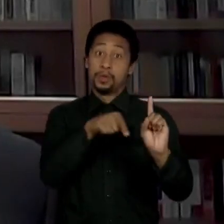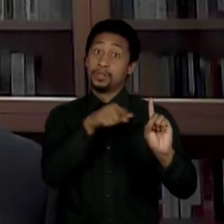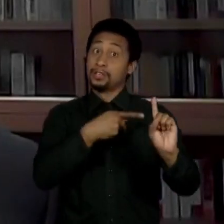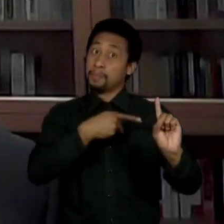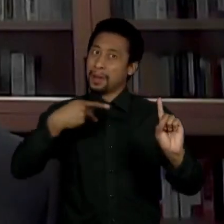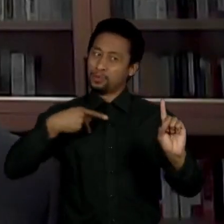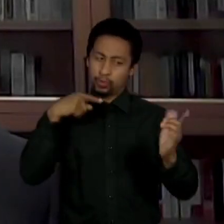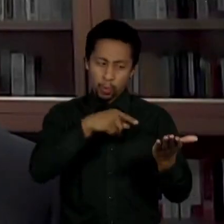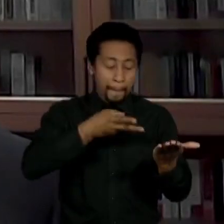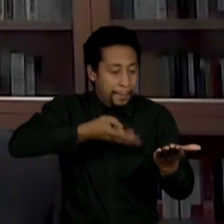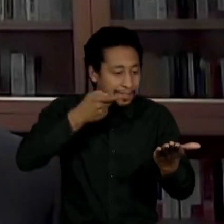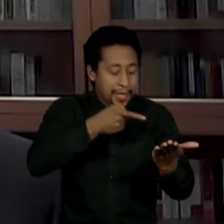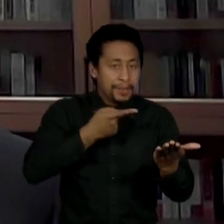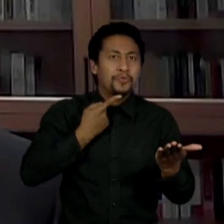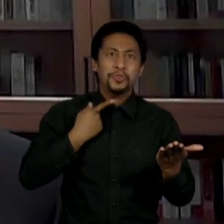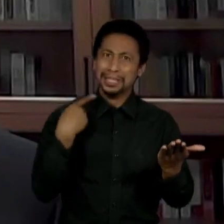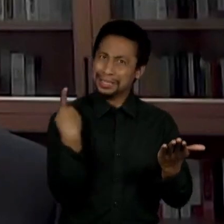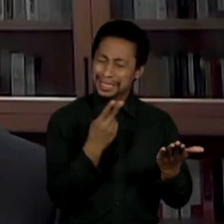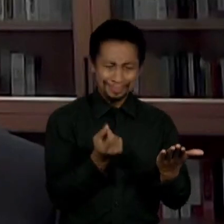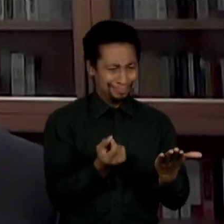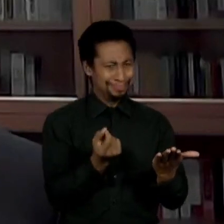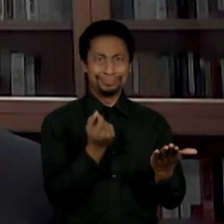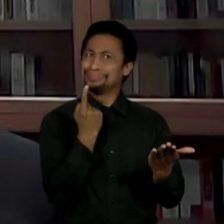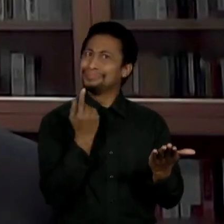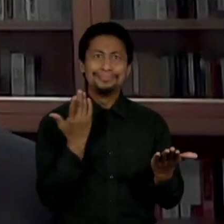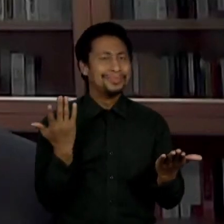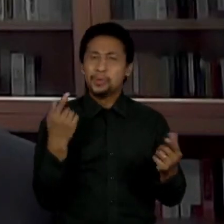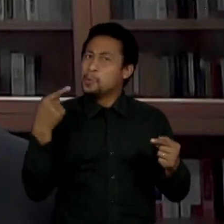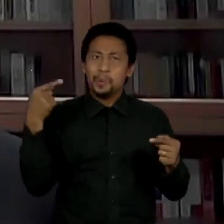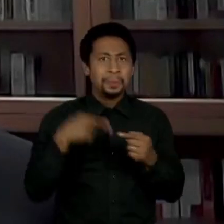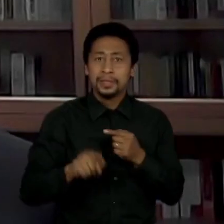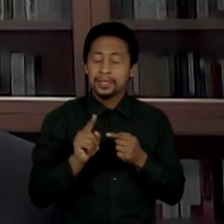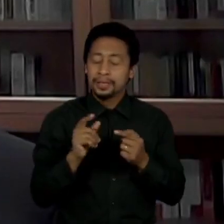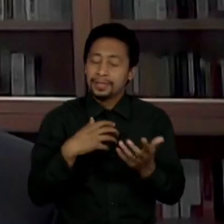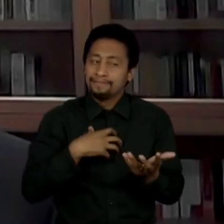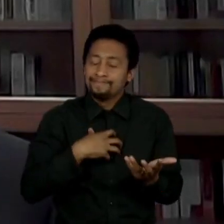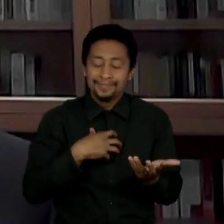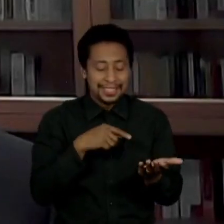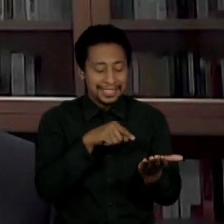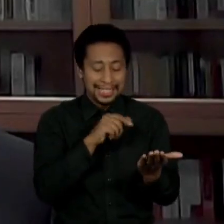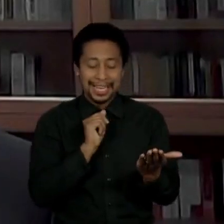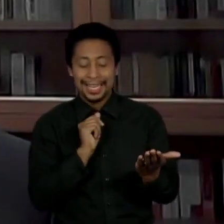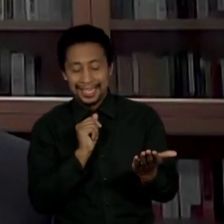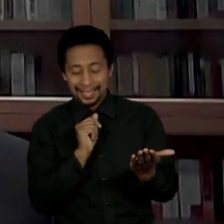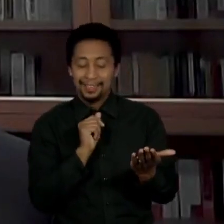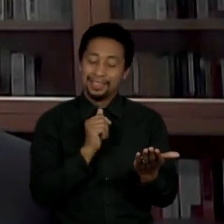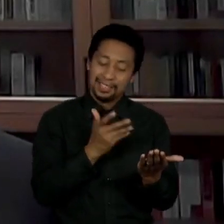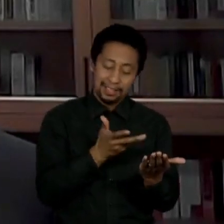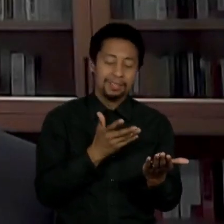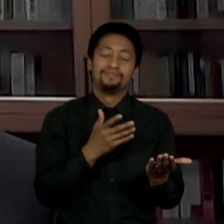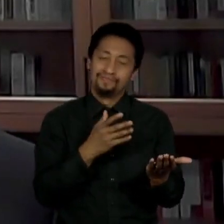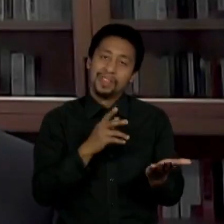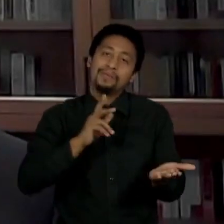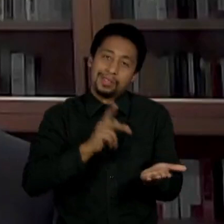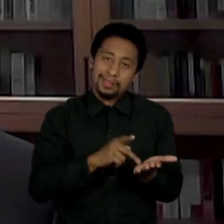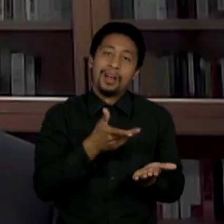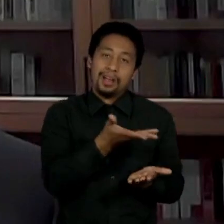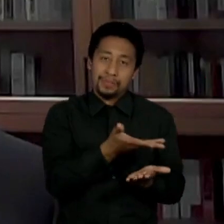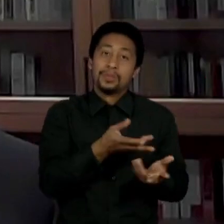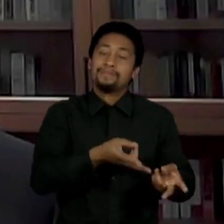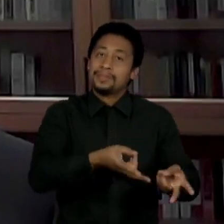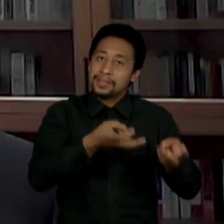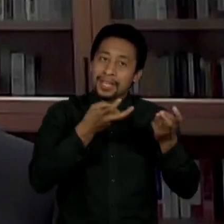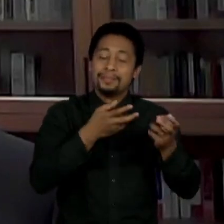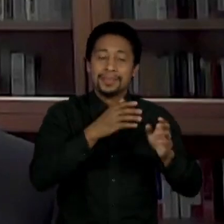ridiculous desire of his, then you start to forgive a little bit. And you forgive by laughing at